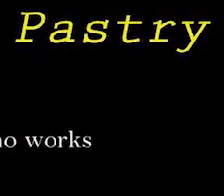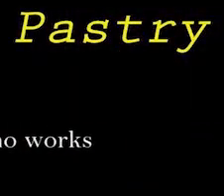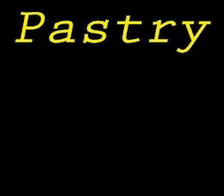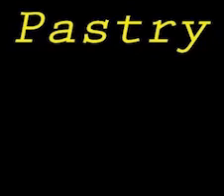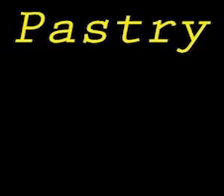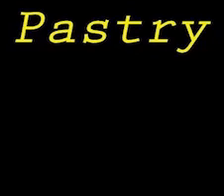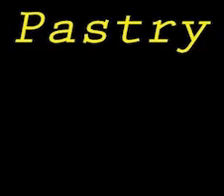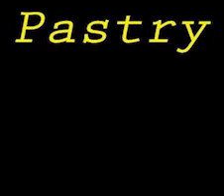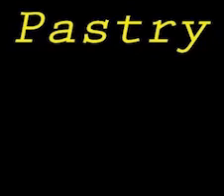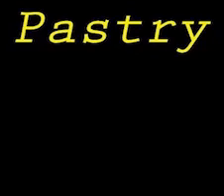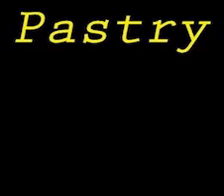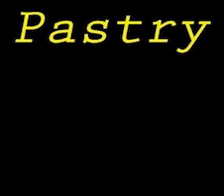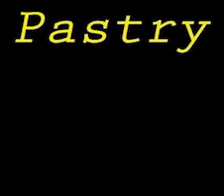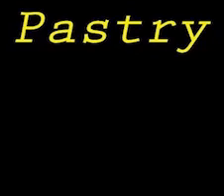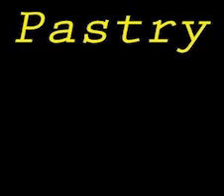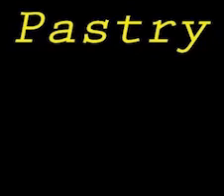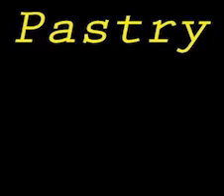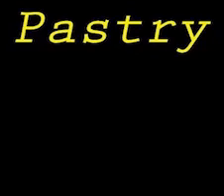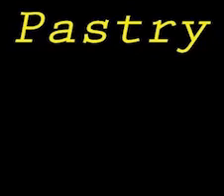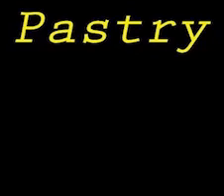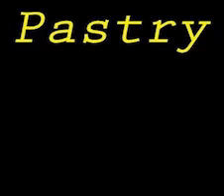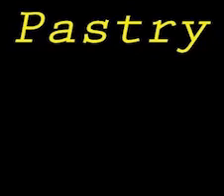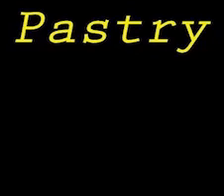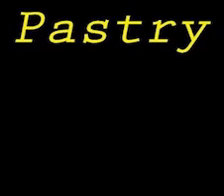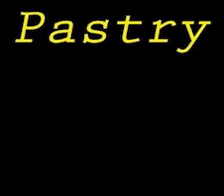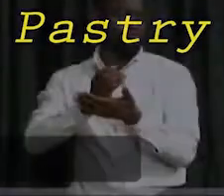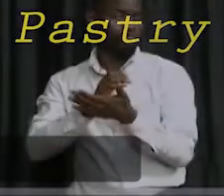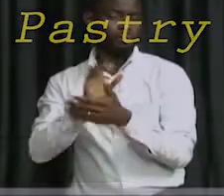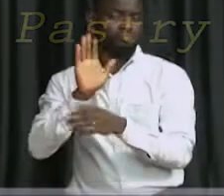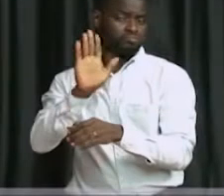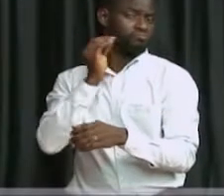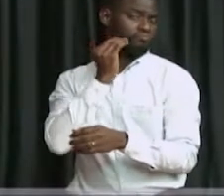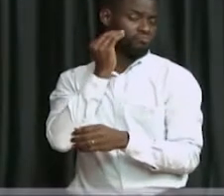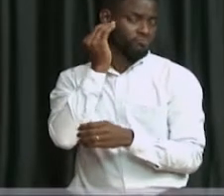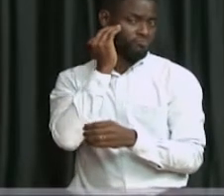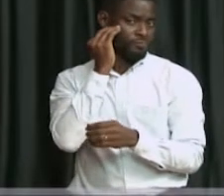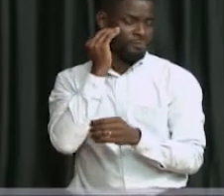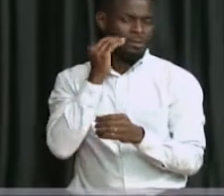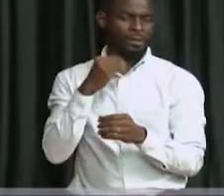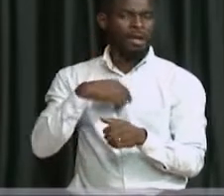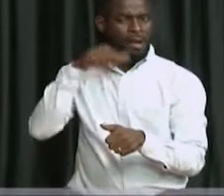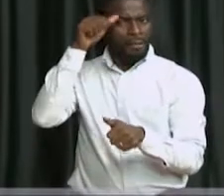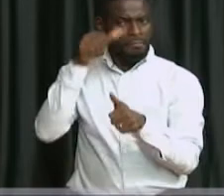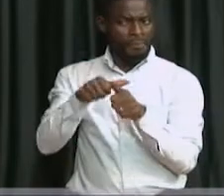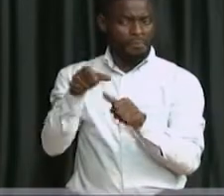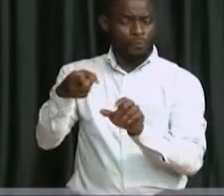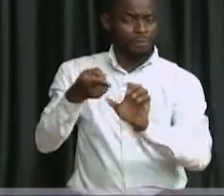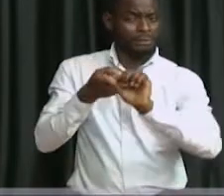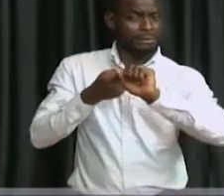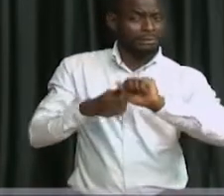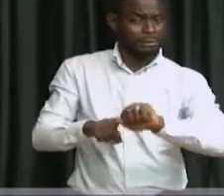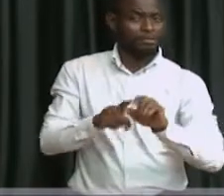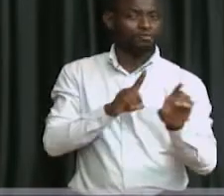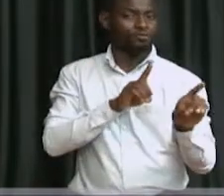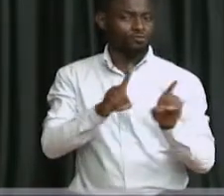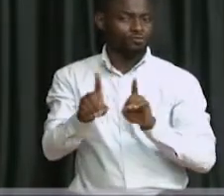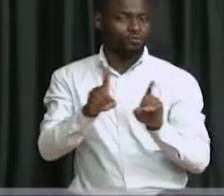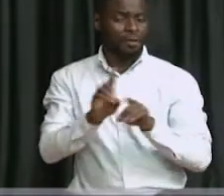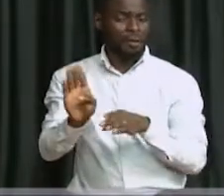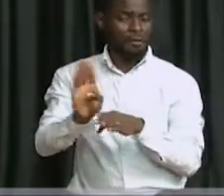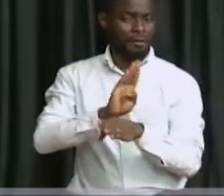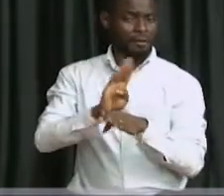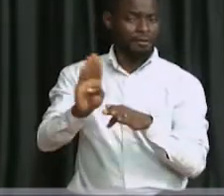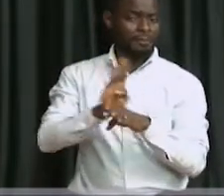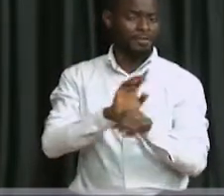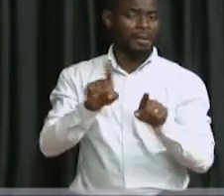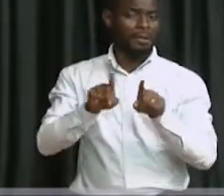pistols part-time only fee mekai pass a bravo shasye sir